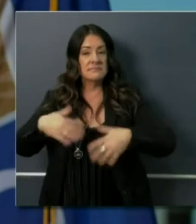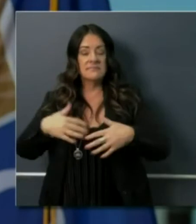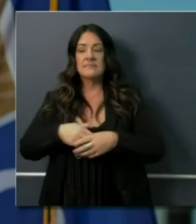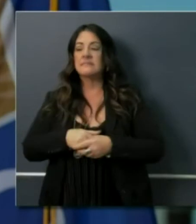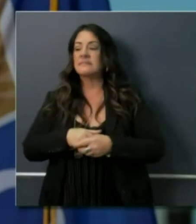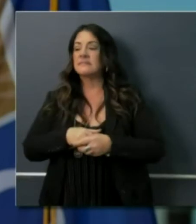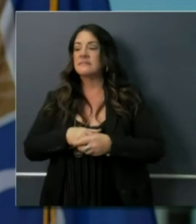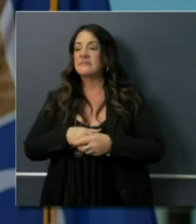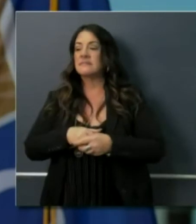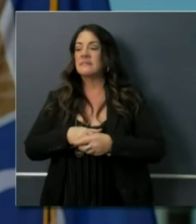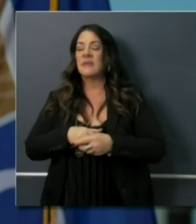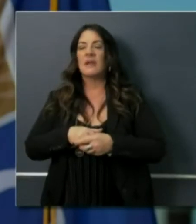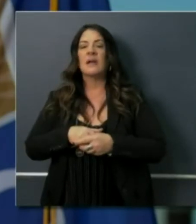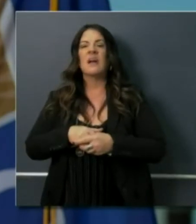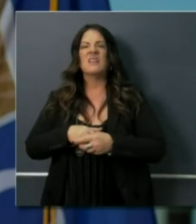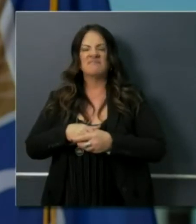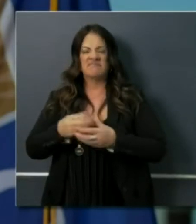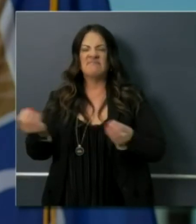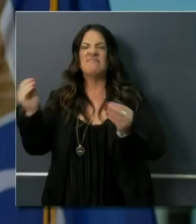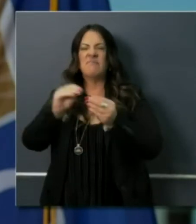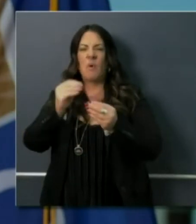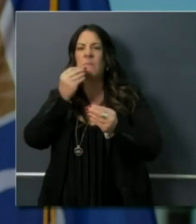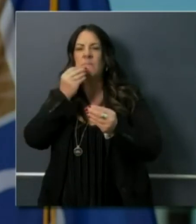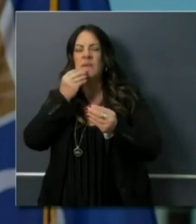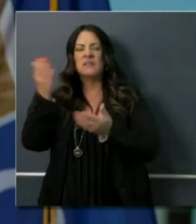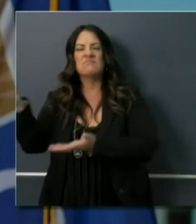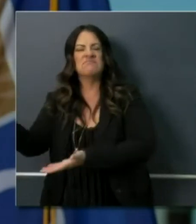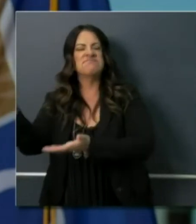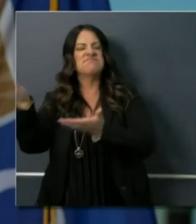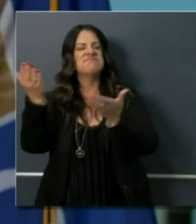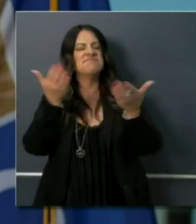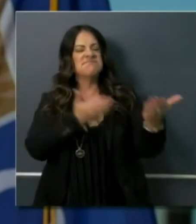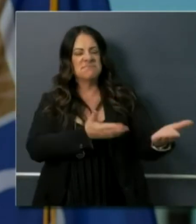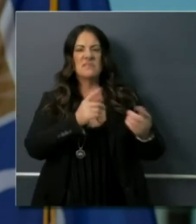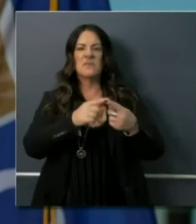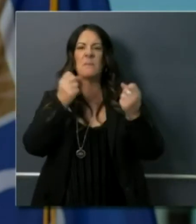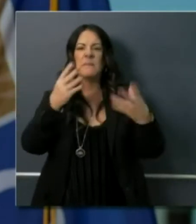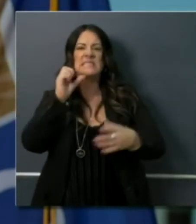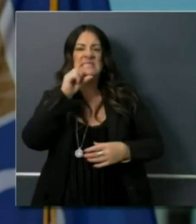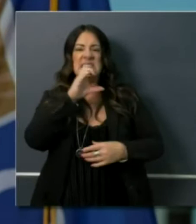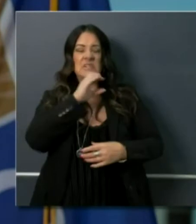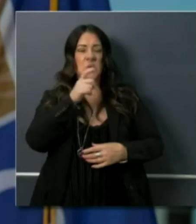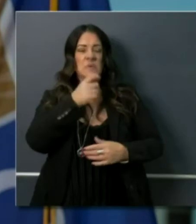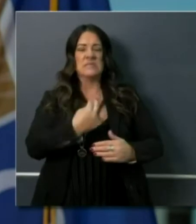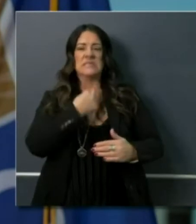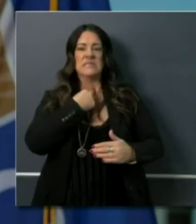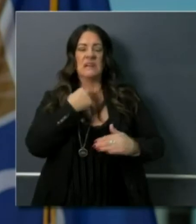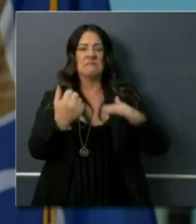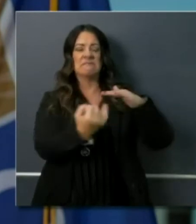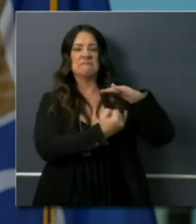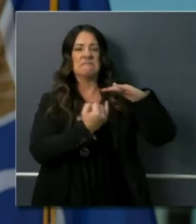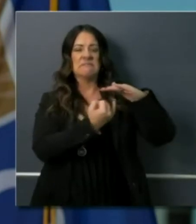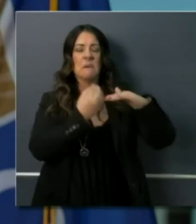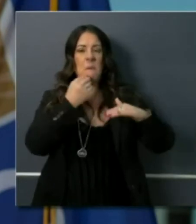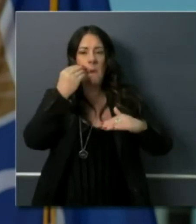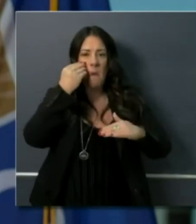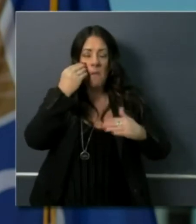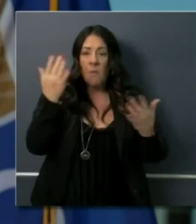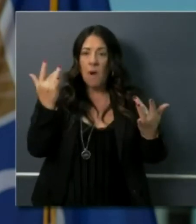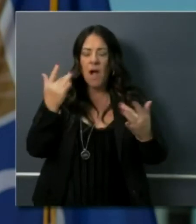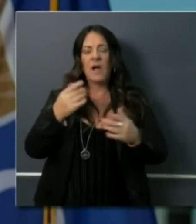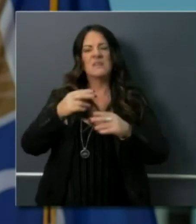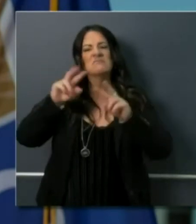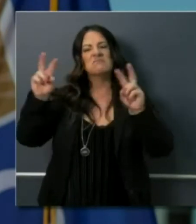greater number of meals for our seniors that are isolated at home. And why is that important? Because Meals on